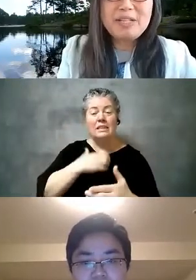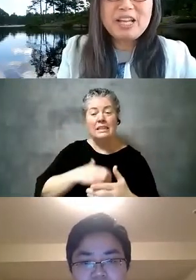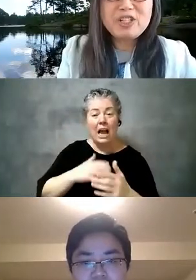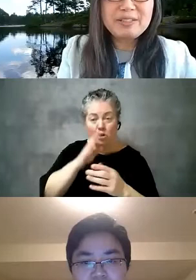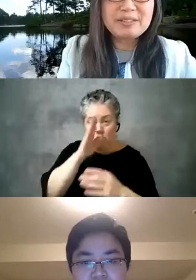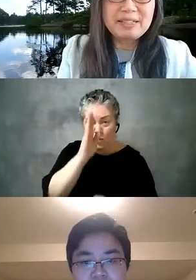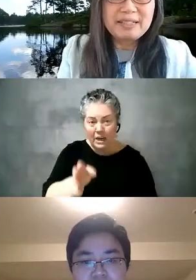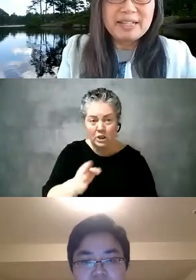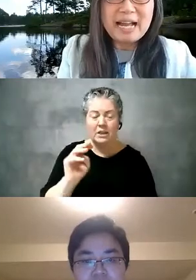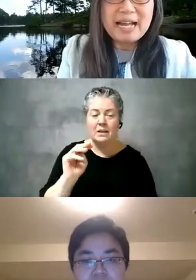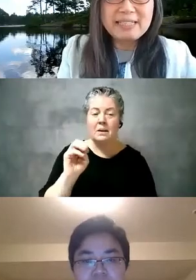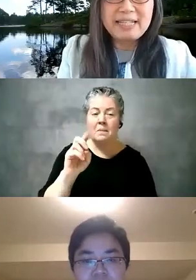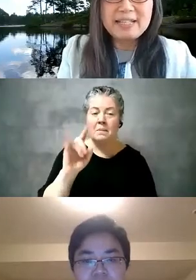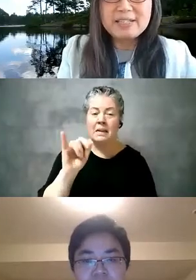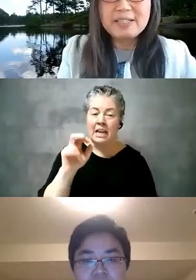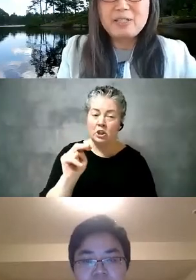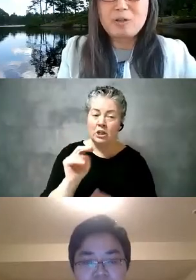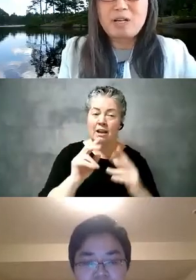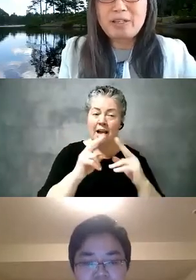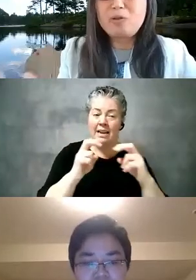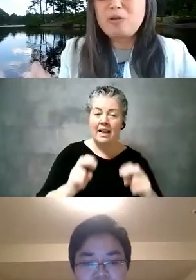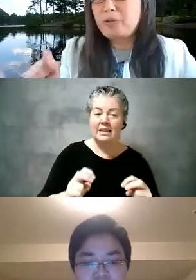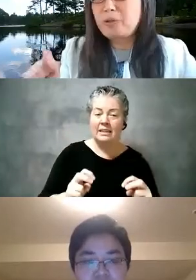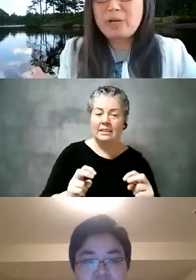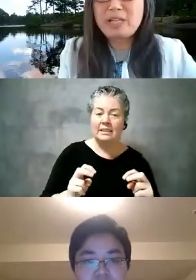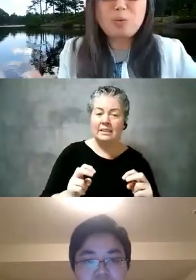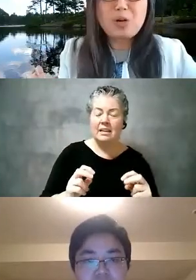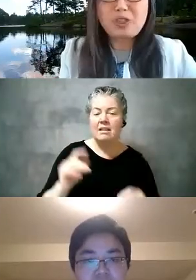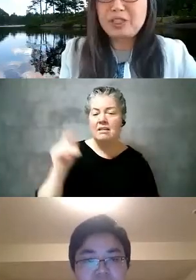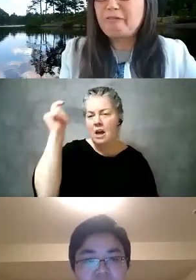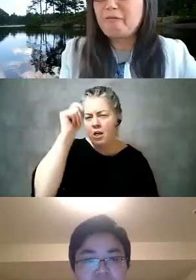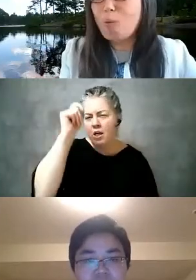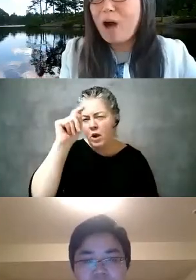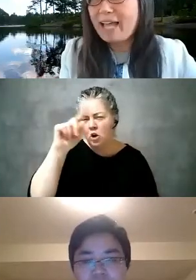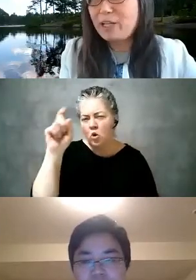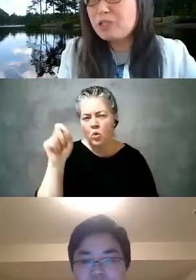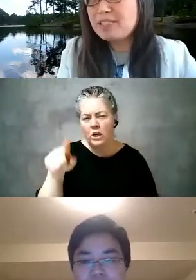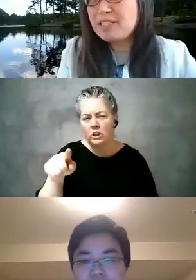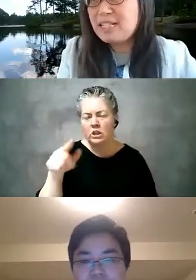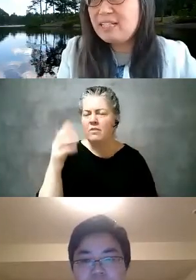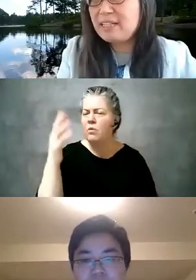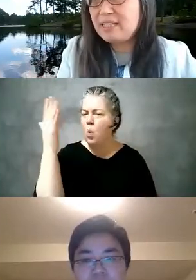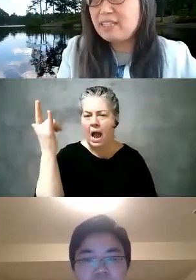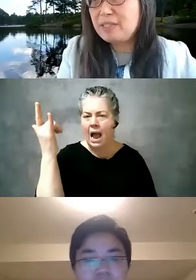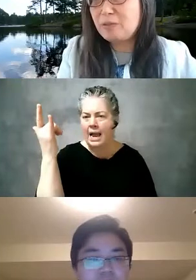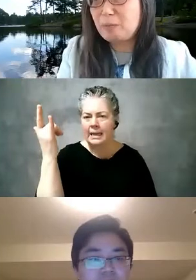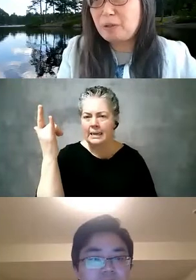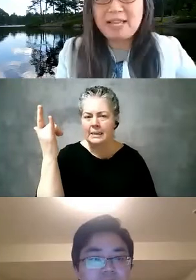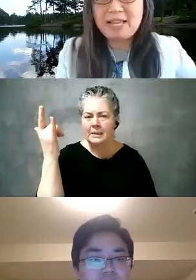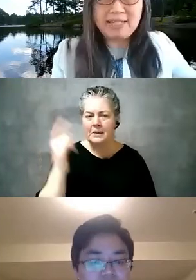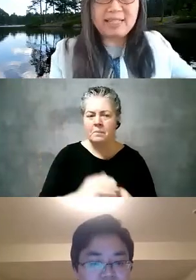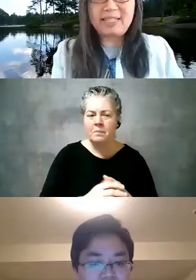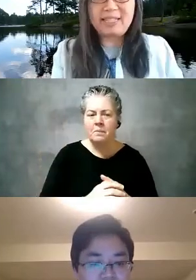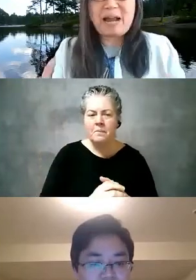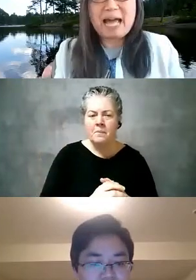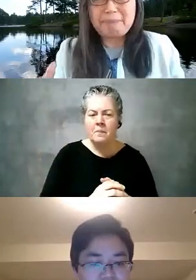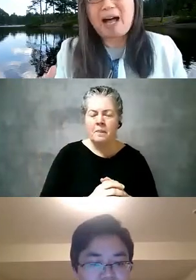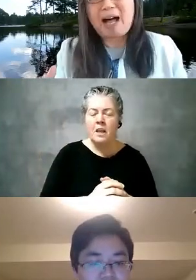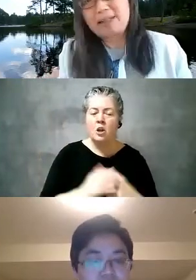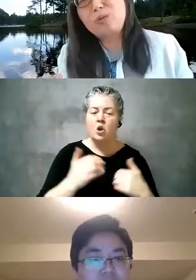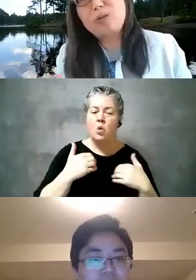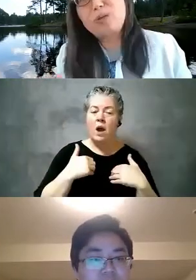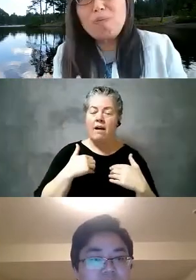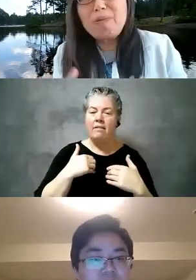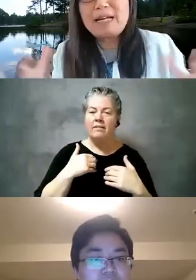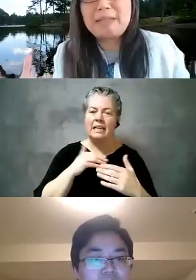So a mediation analysis answers the theoretical question of why. You don't just leave the intermediate process in a black